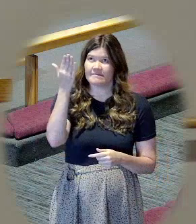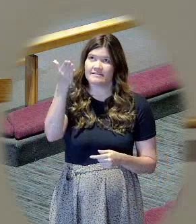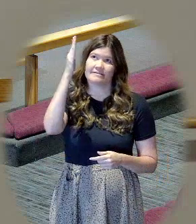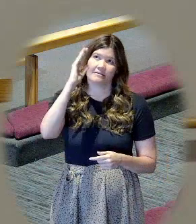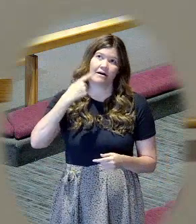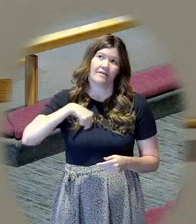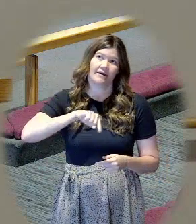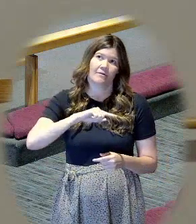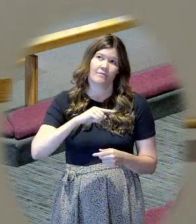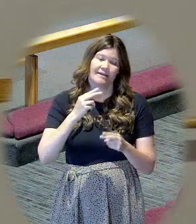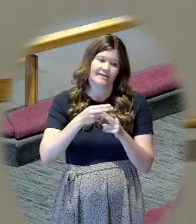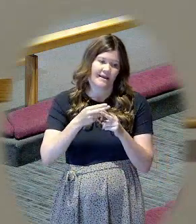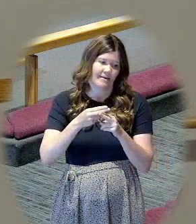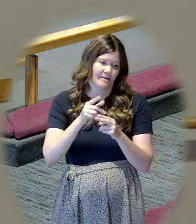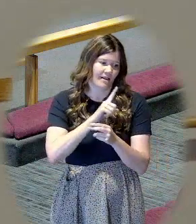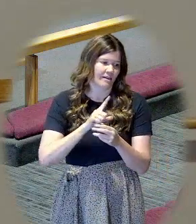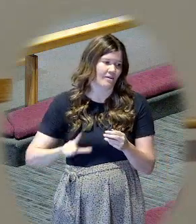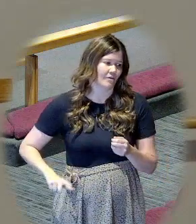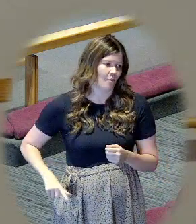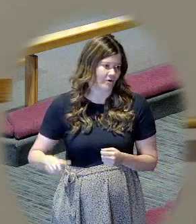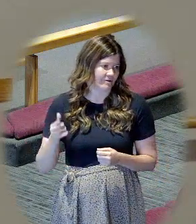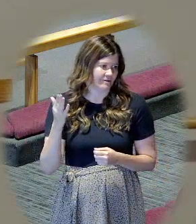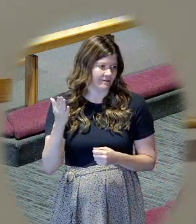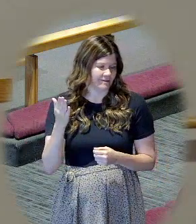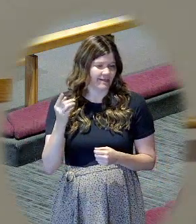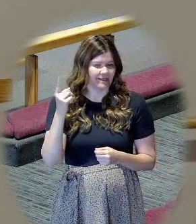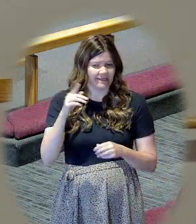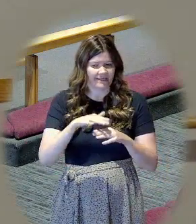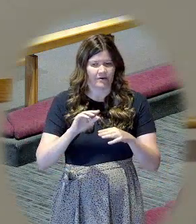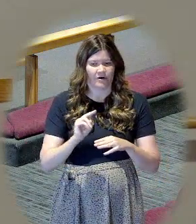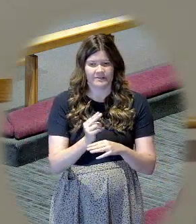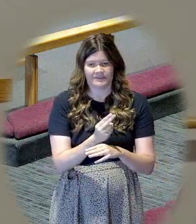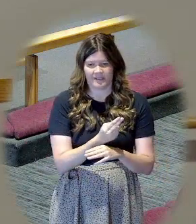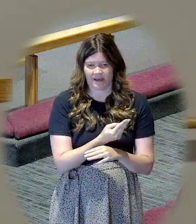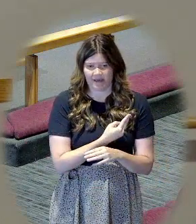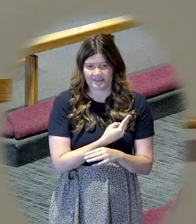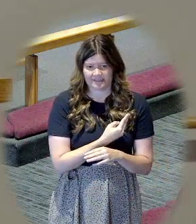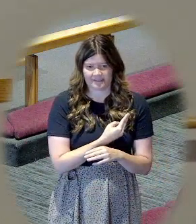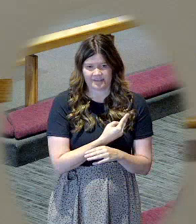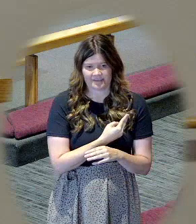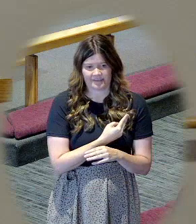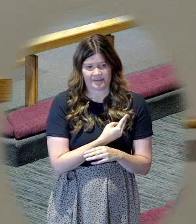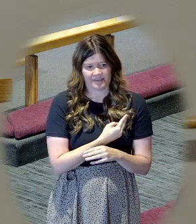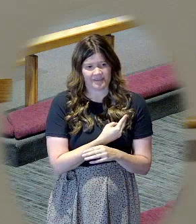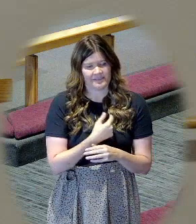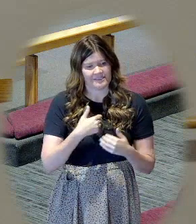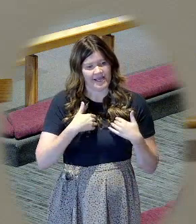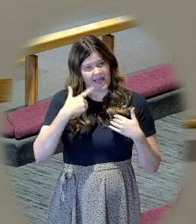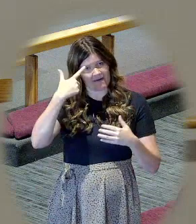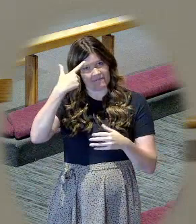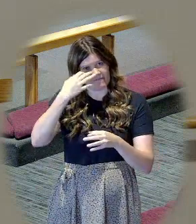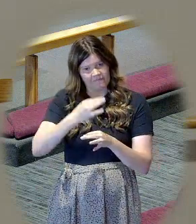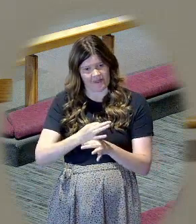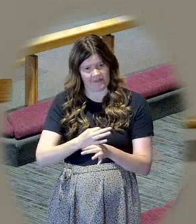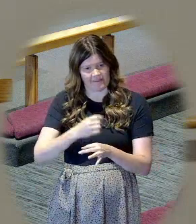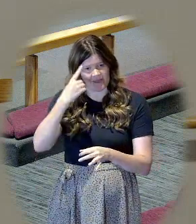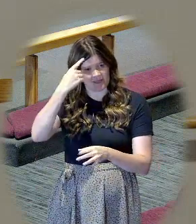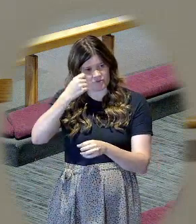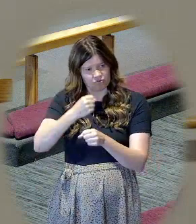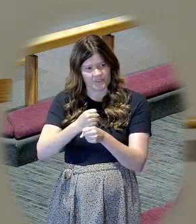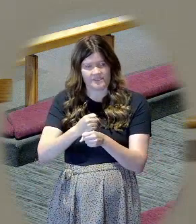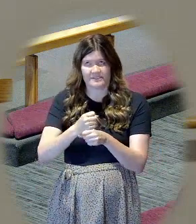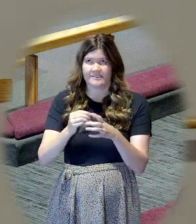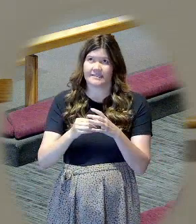Lord. He's the God who calls us to put all of our faith and trust in Him.